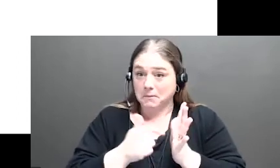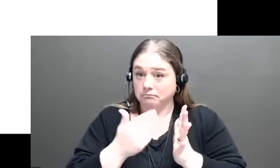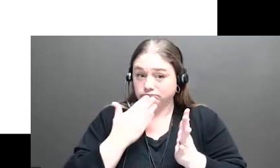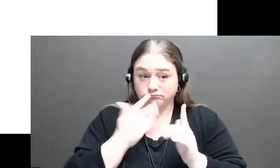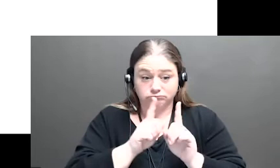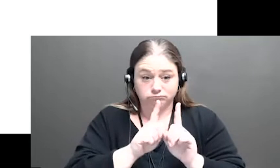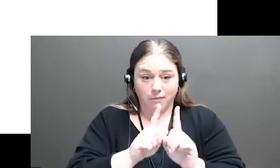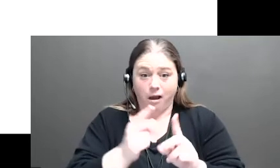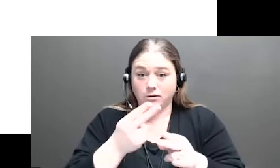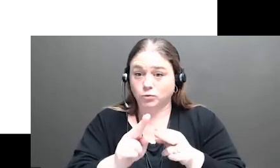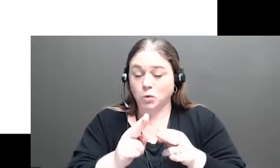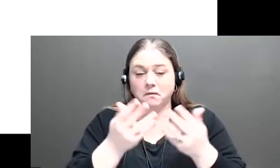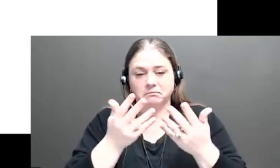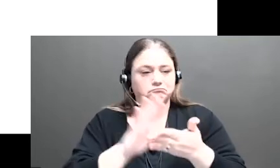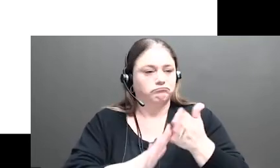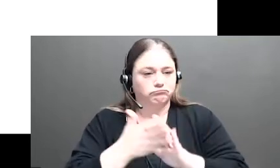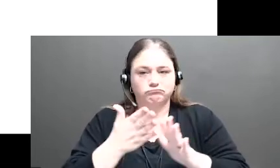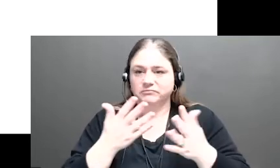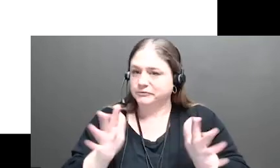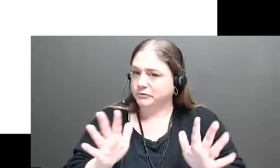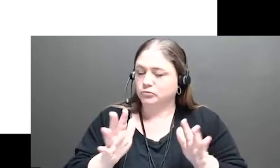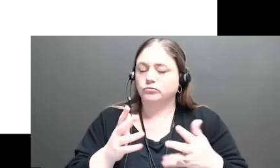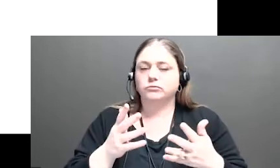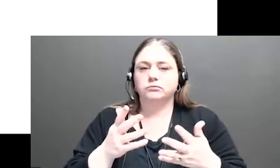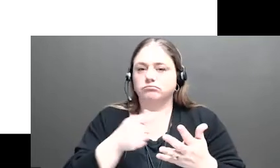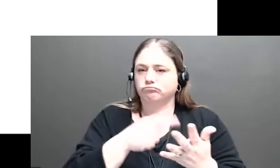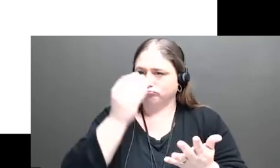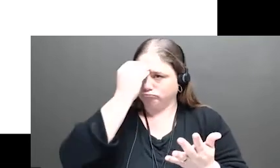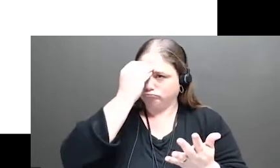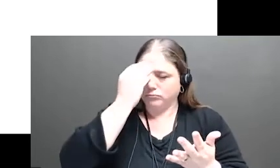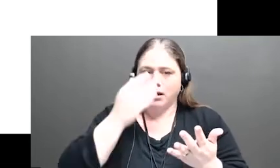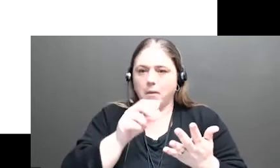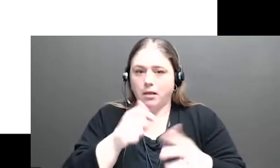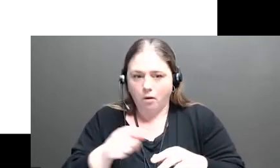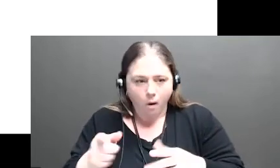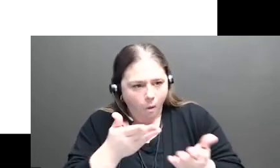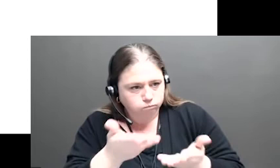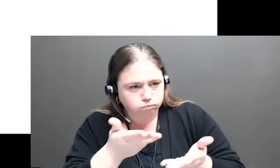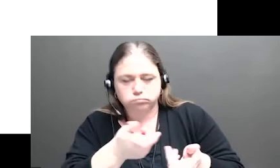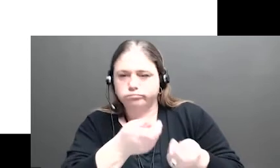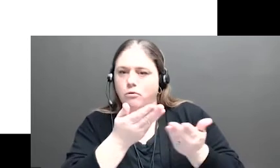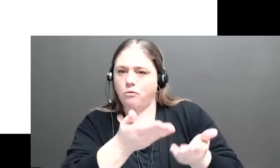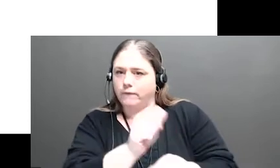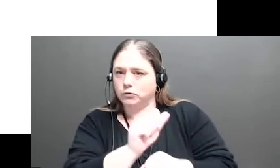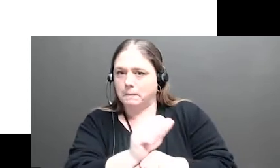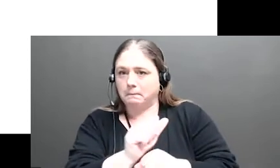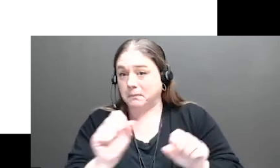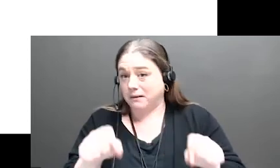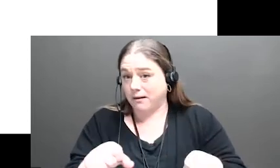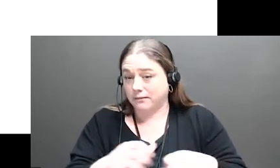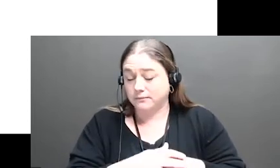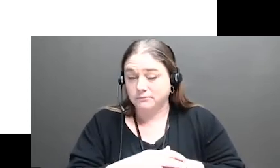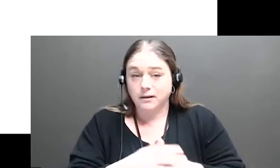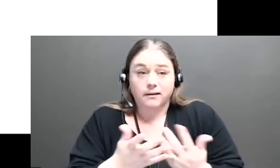for the experience. A lot of the times the youth will come to programs like Youth of Future and have no idea what type of work that they